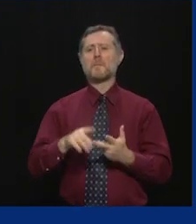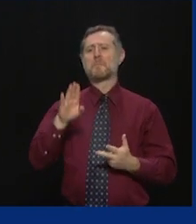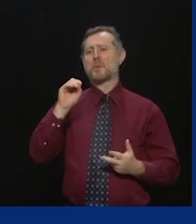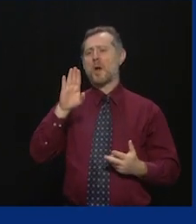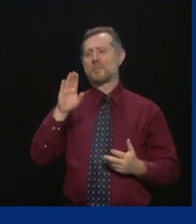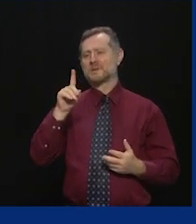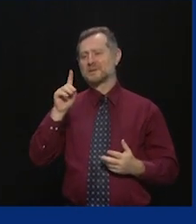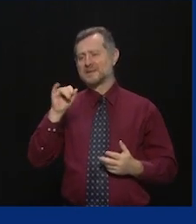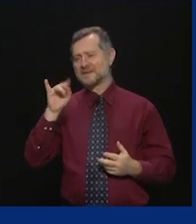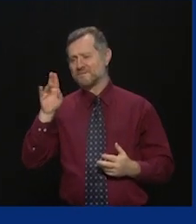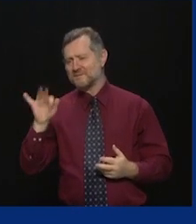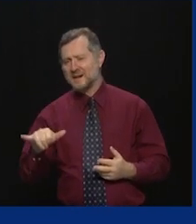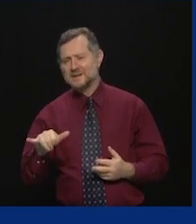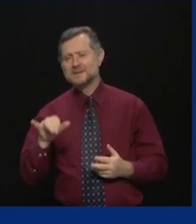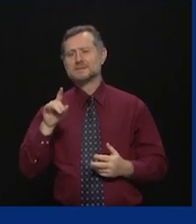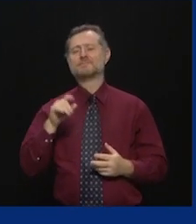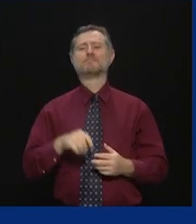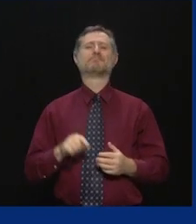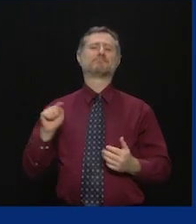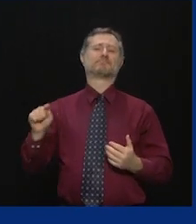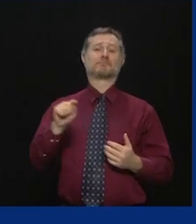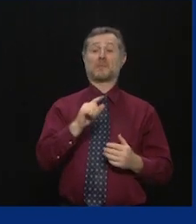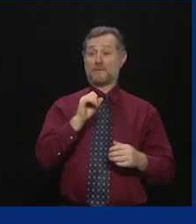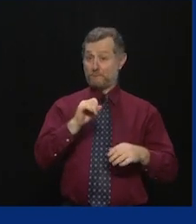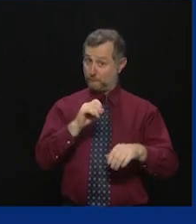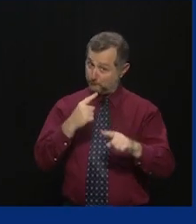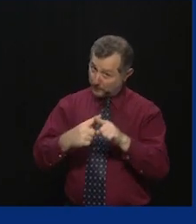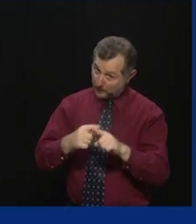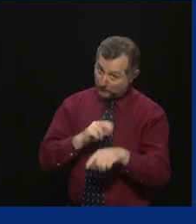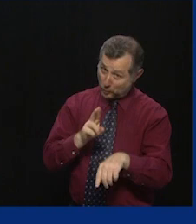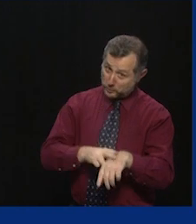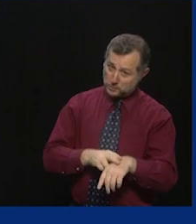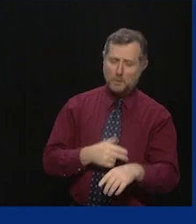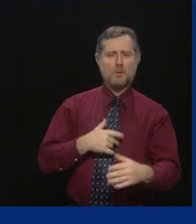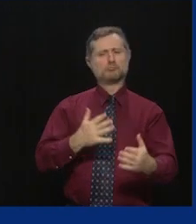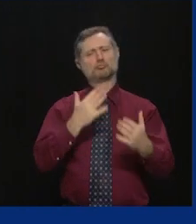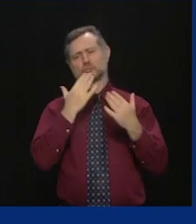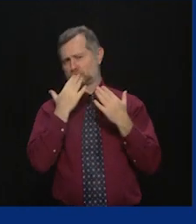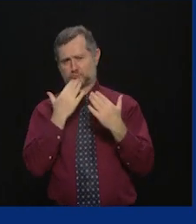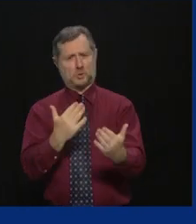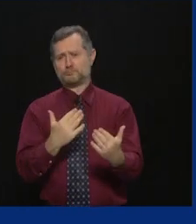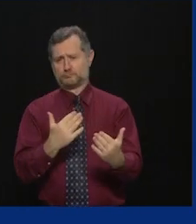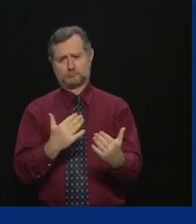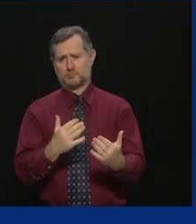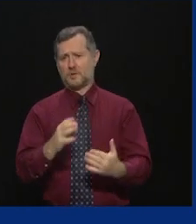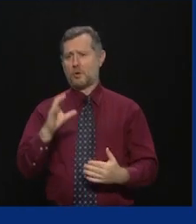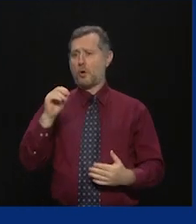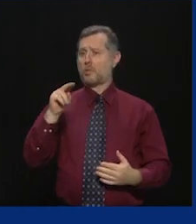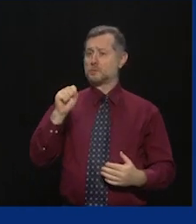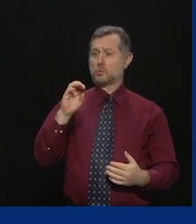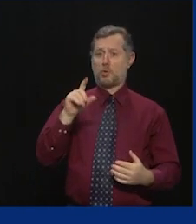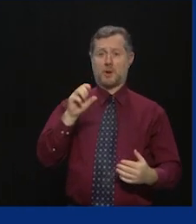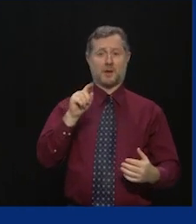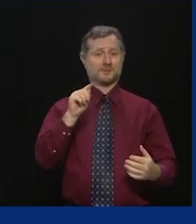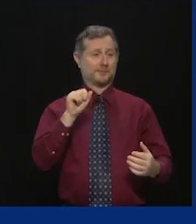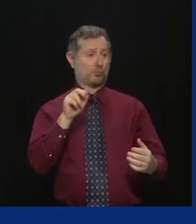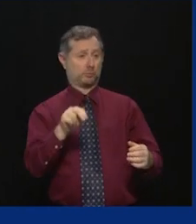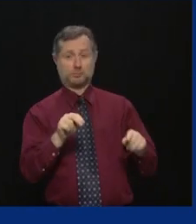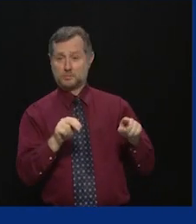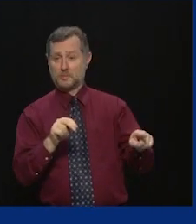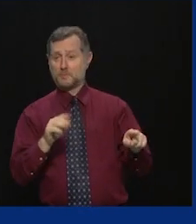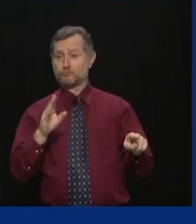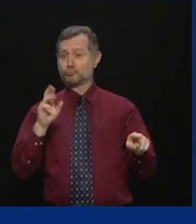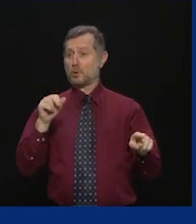Downtown Innovation Zone. And of course, my gratitude to Constellation Brands, your team, Rob Sands, Bill